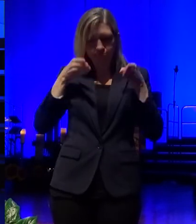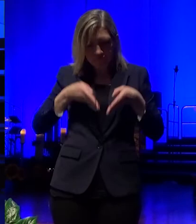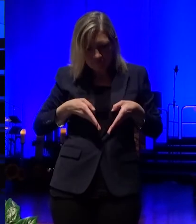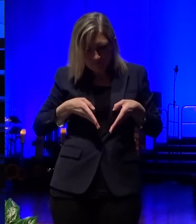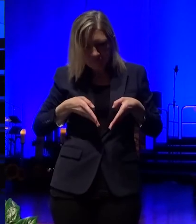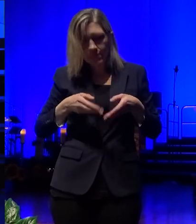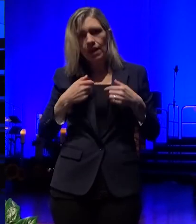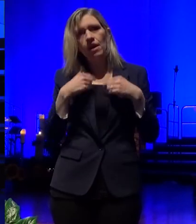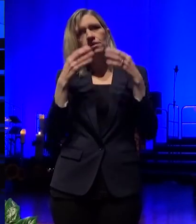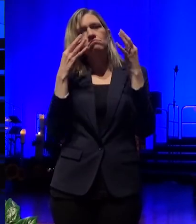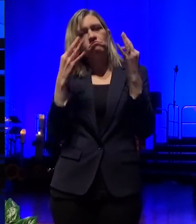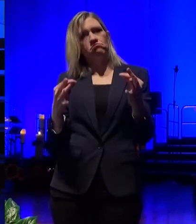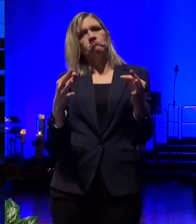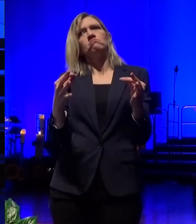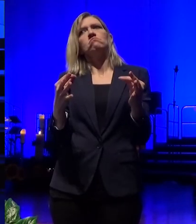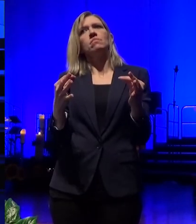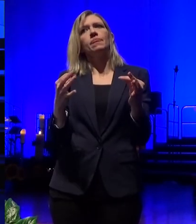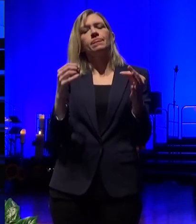choose to be